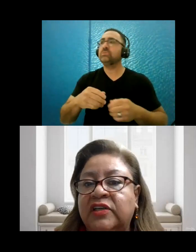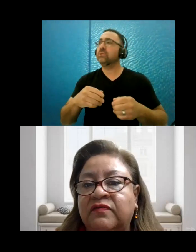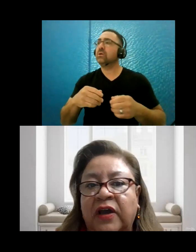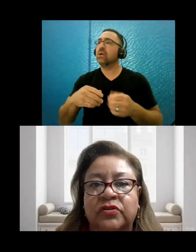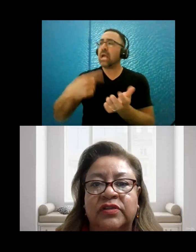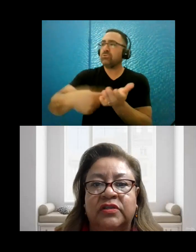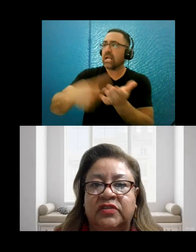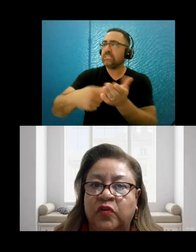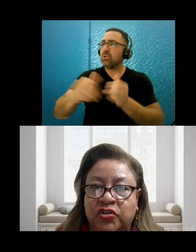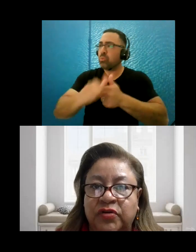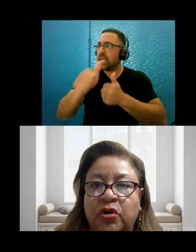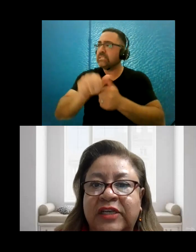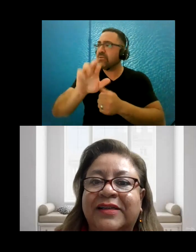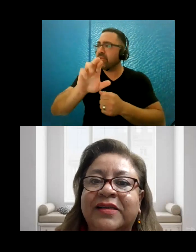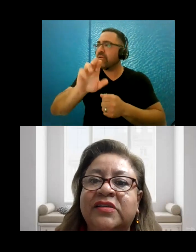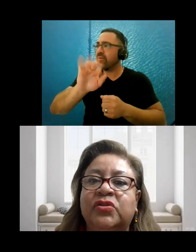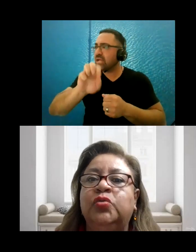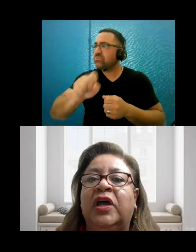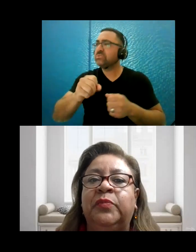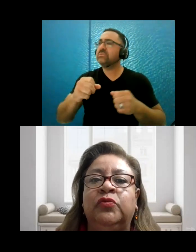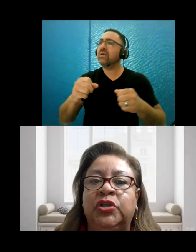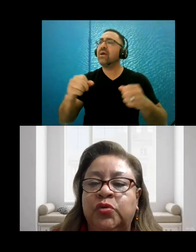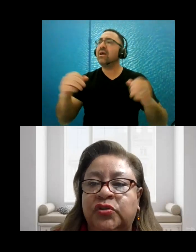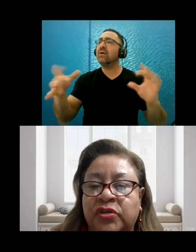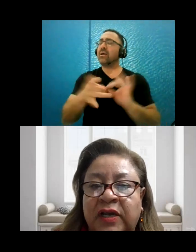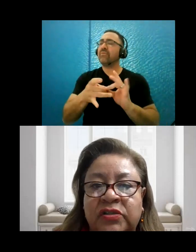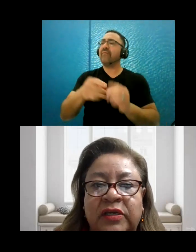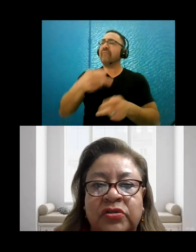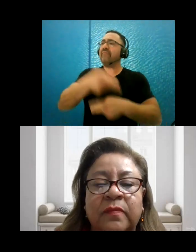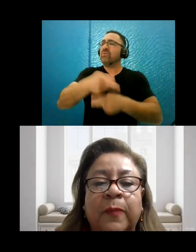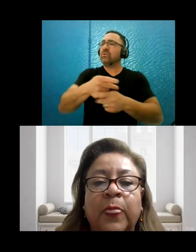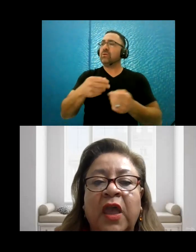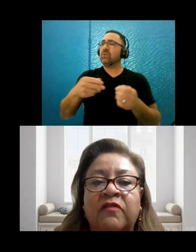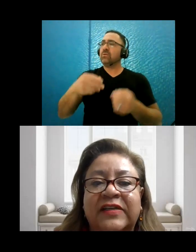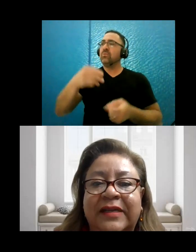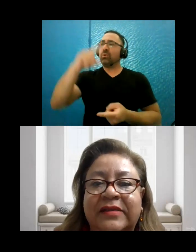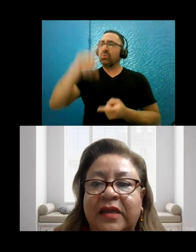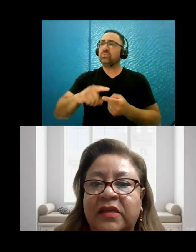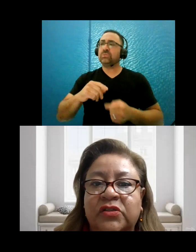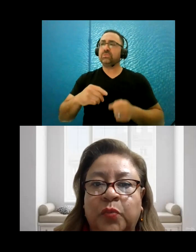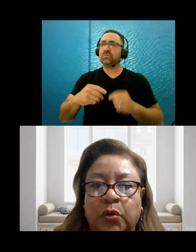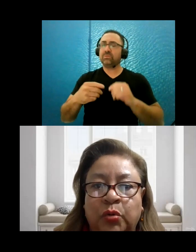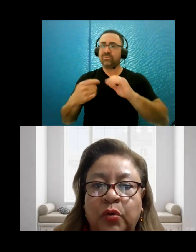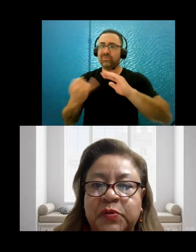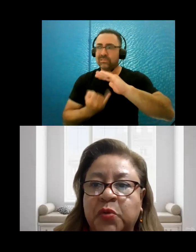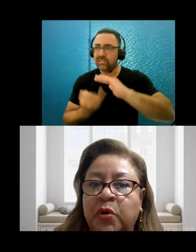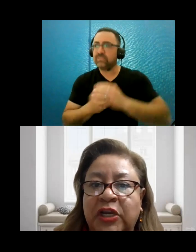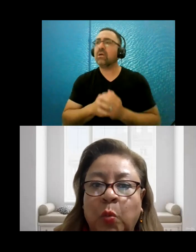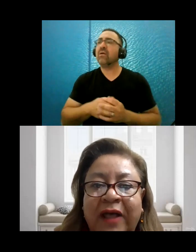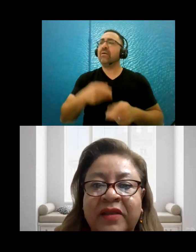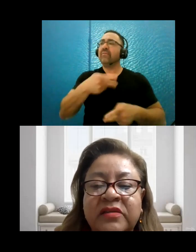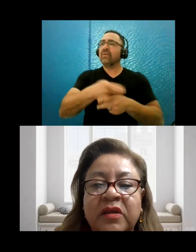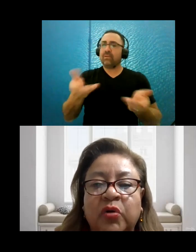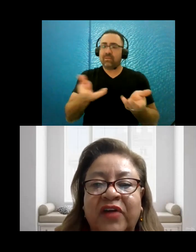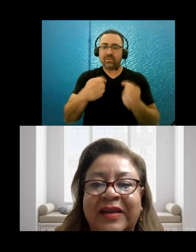and protective factors such as fostering connectedness to help them reduce social isolation, facilitating support groups,